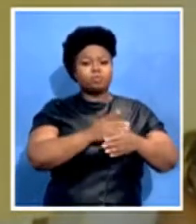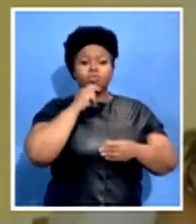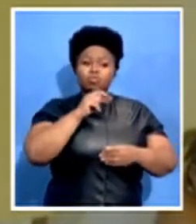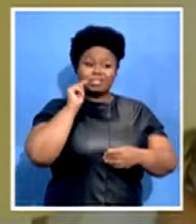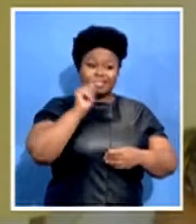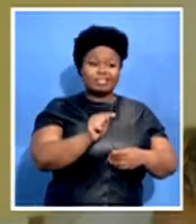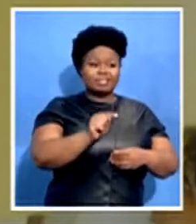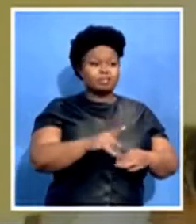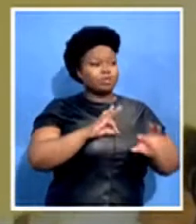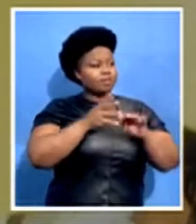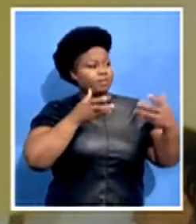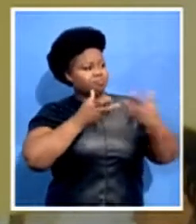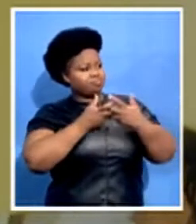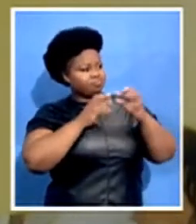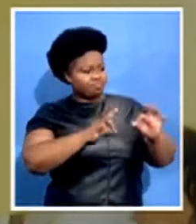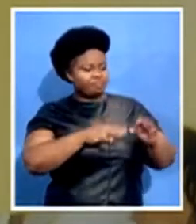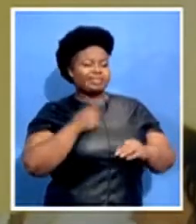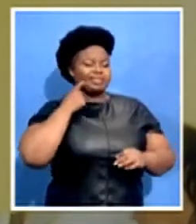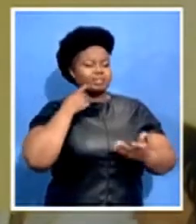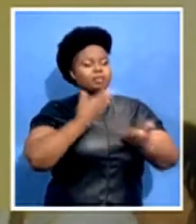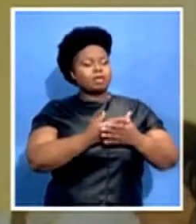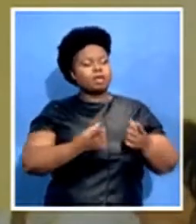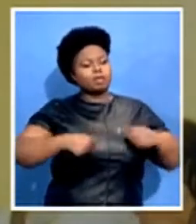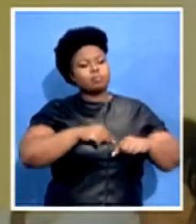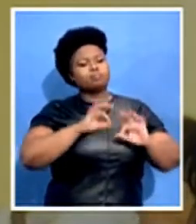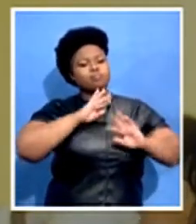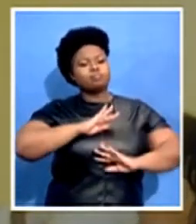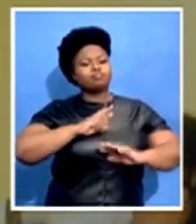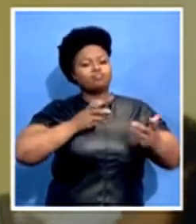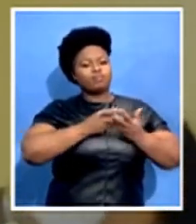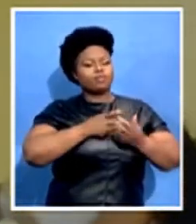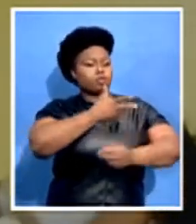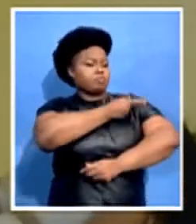be made suitable for the vaccine. Because if you go to the